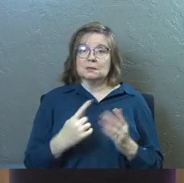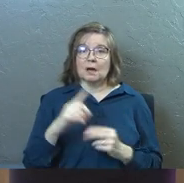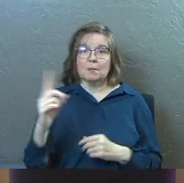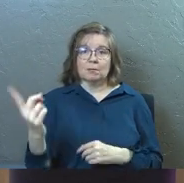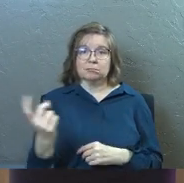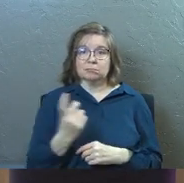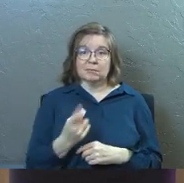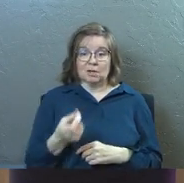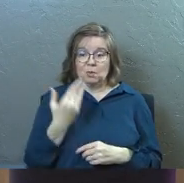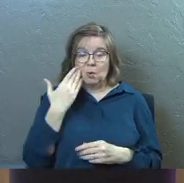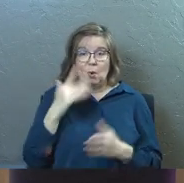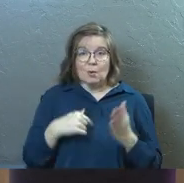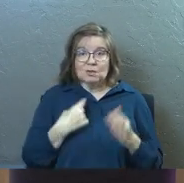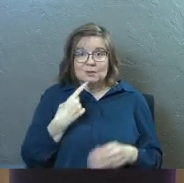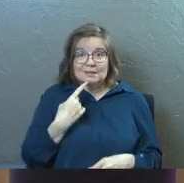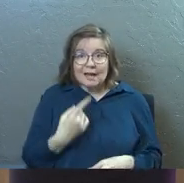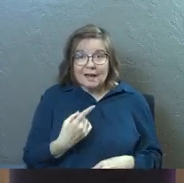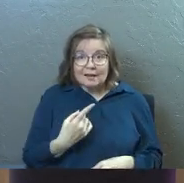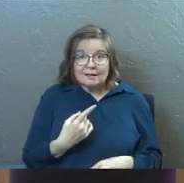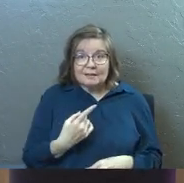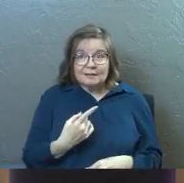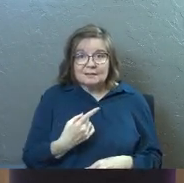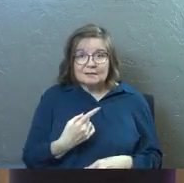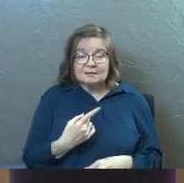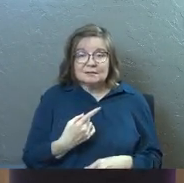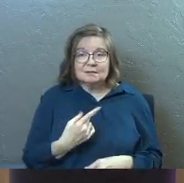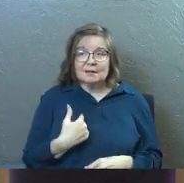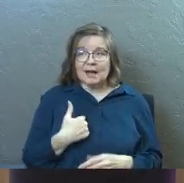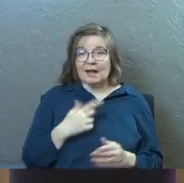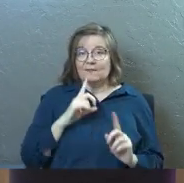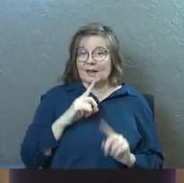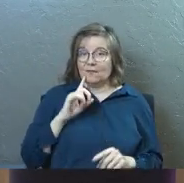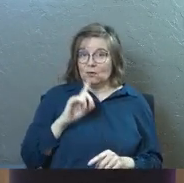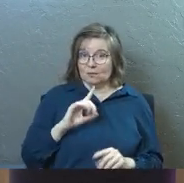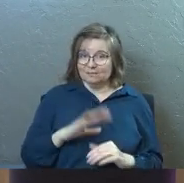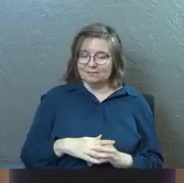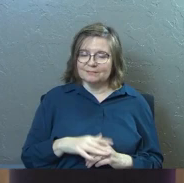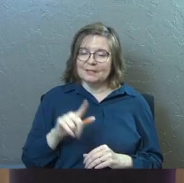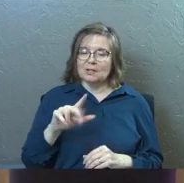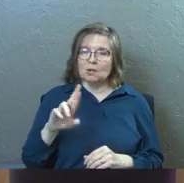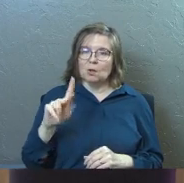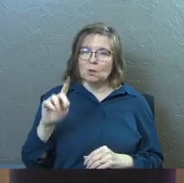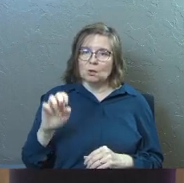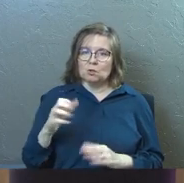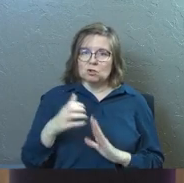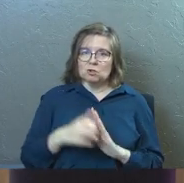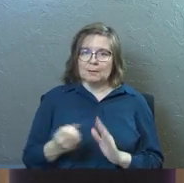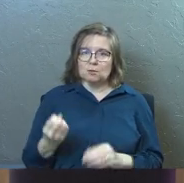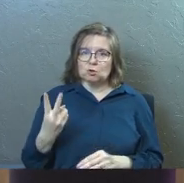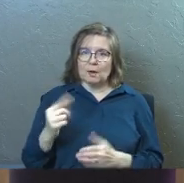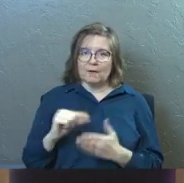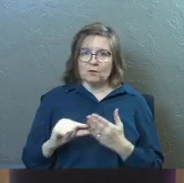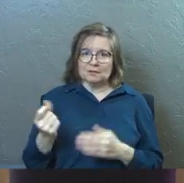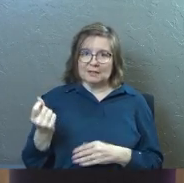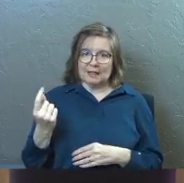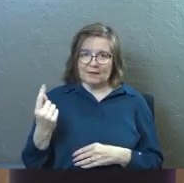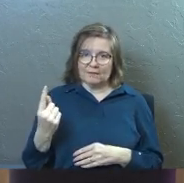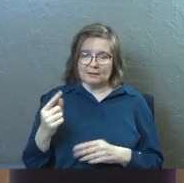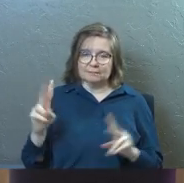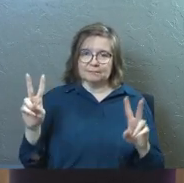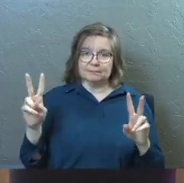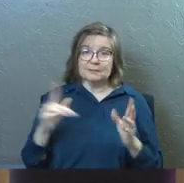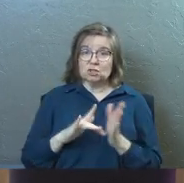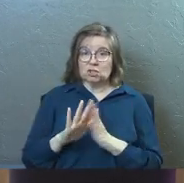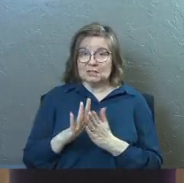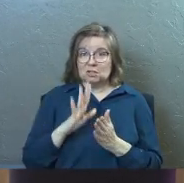comes along and you don't know what to say, I've got an answer for you. This is Luke chapter 12, verse 11. This